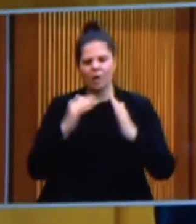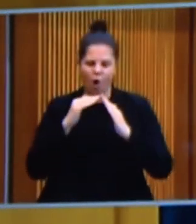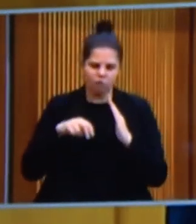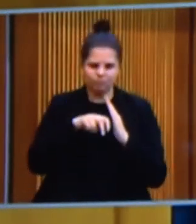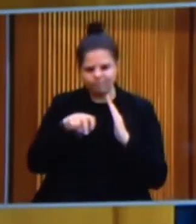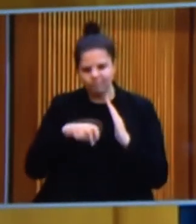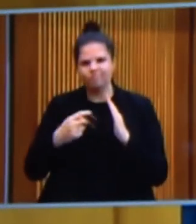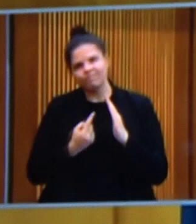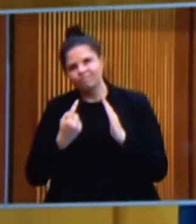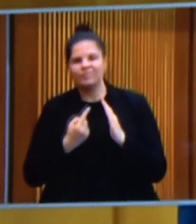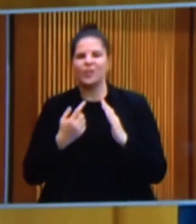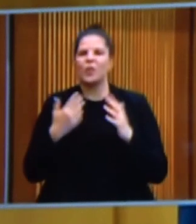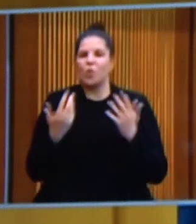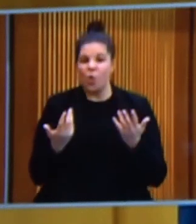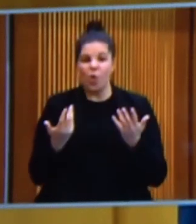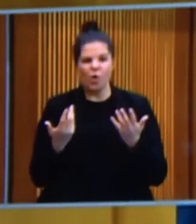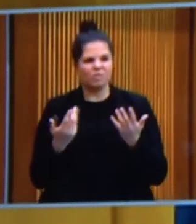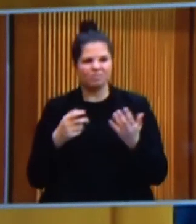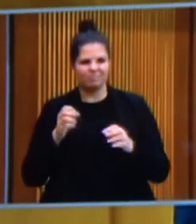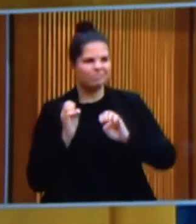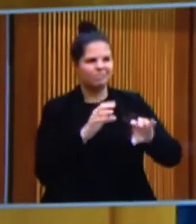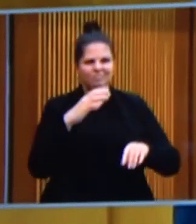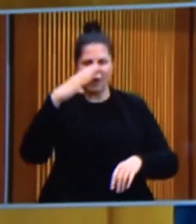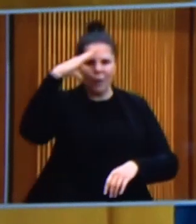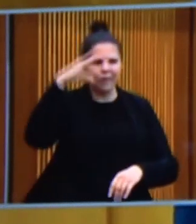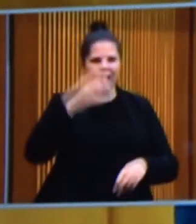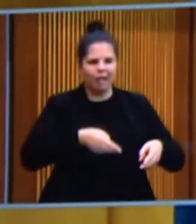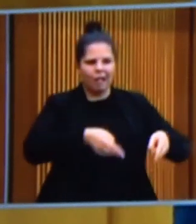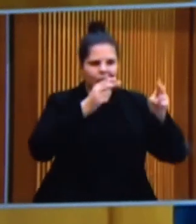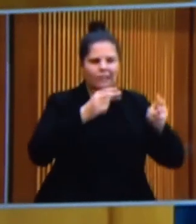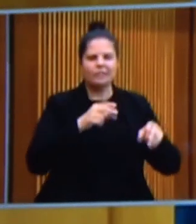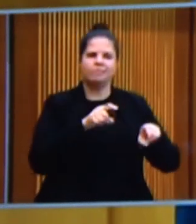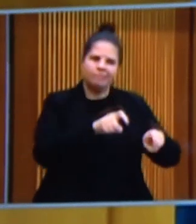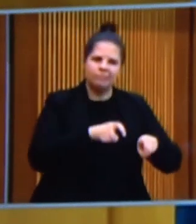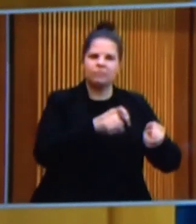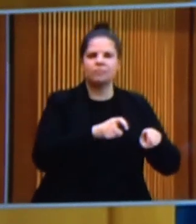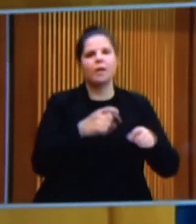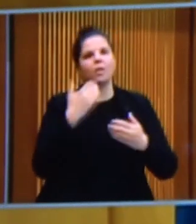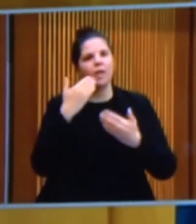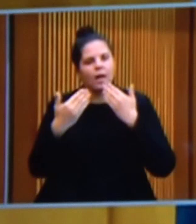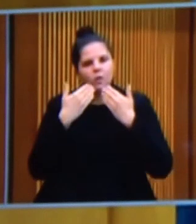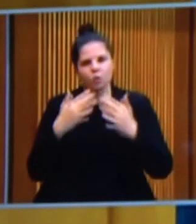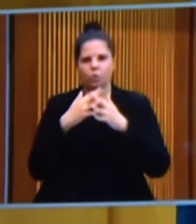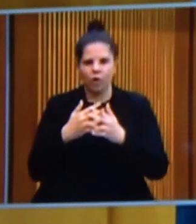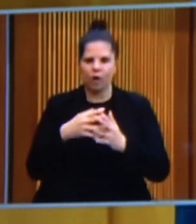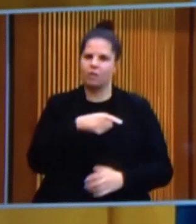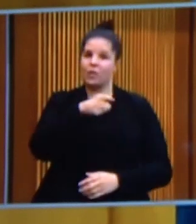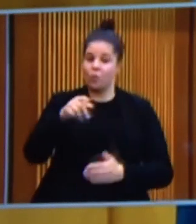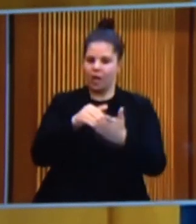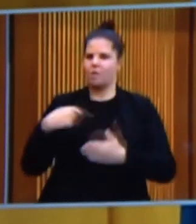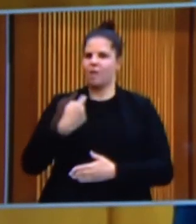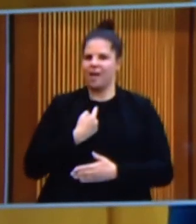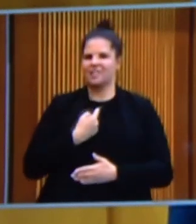isolating or in quarantine, I want to say thank you. Your actions are making a difference and saving lives.